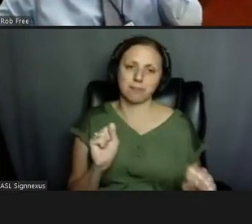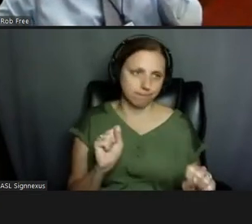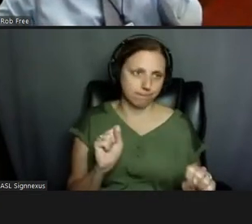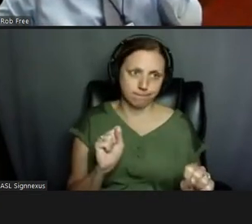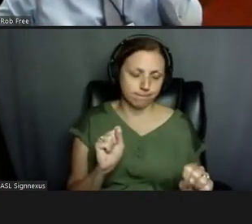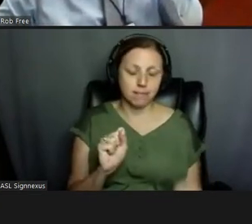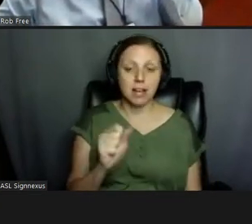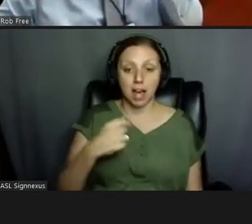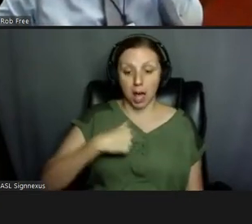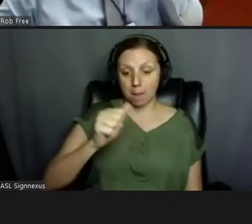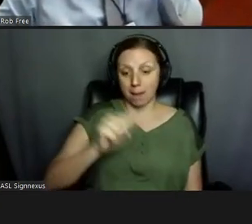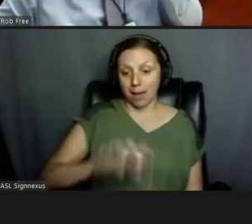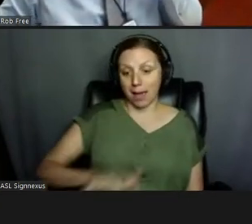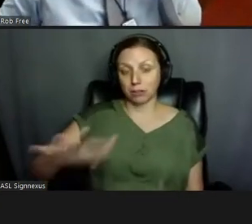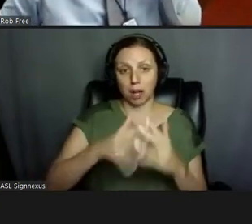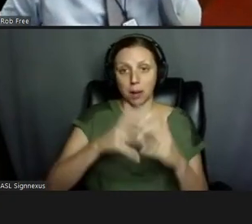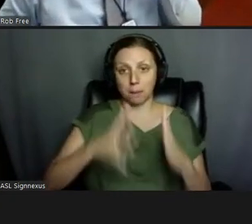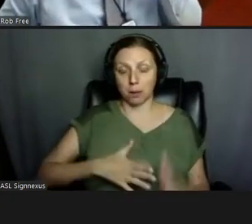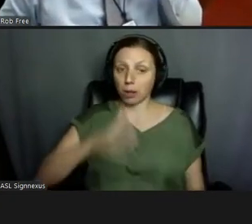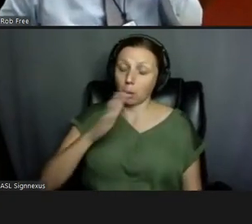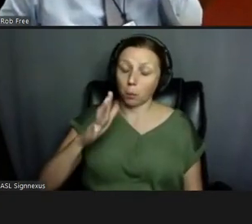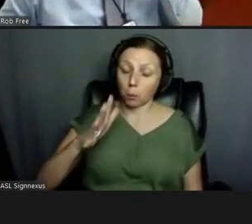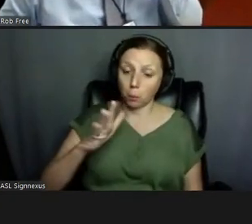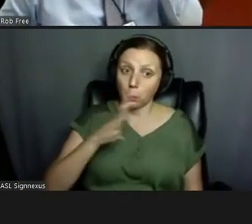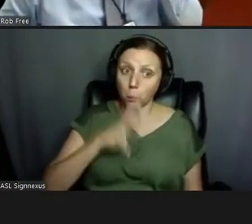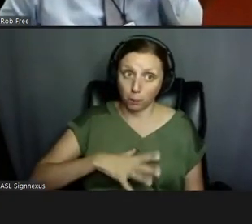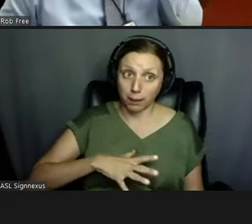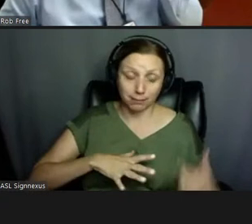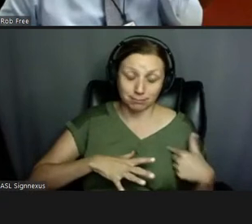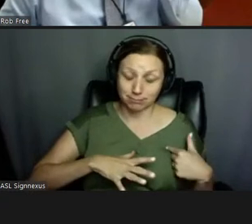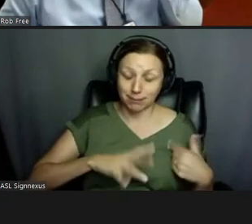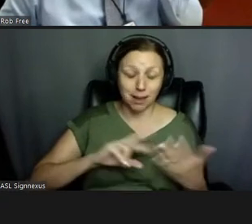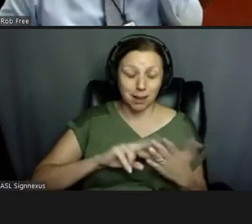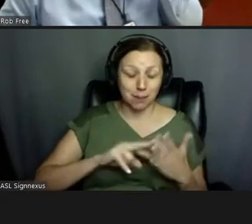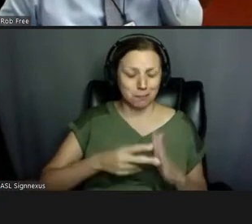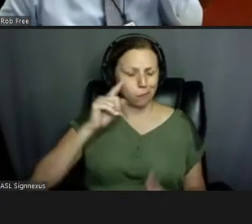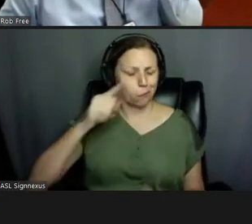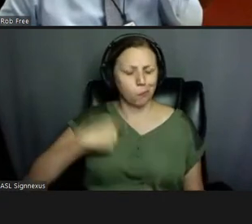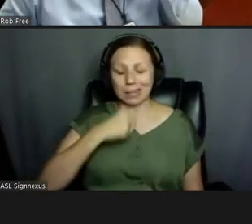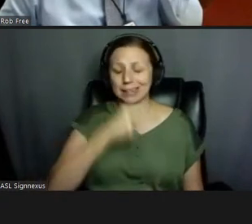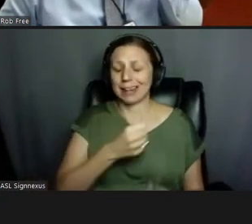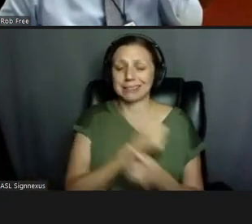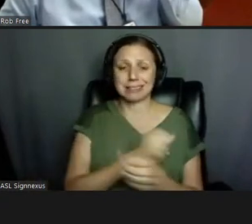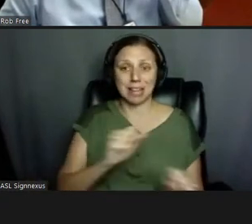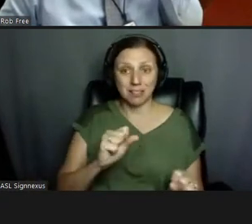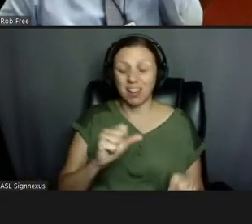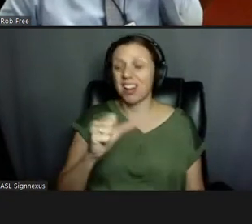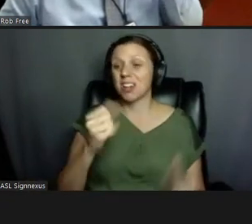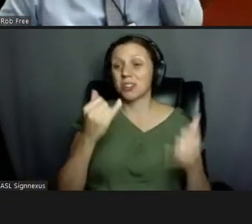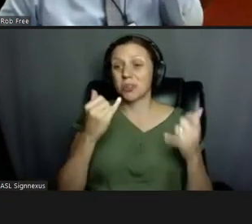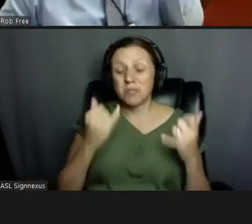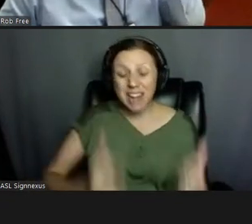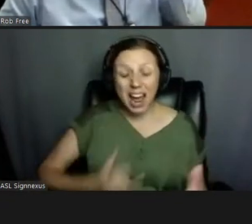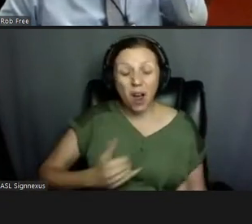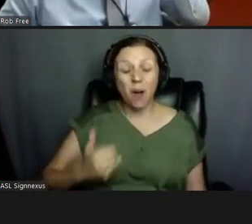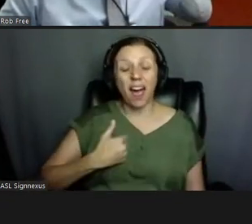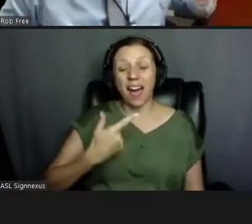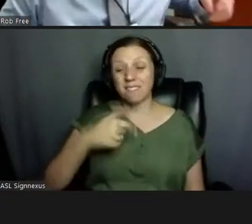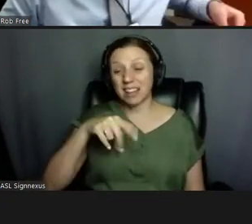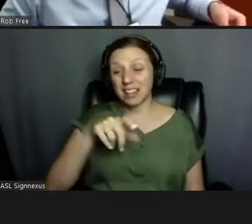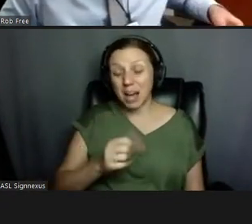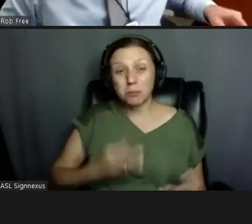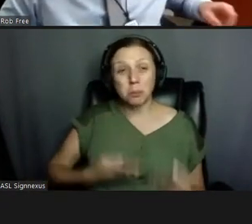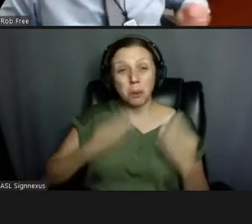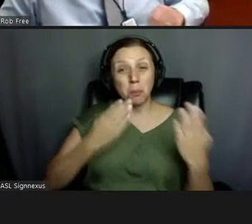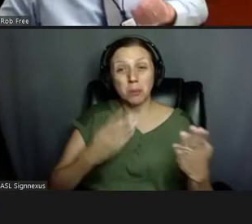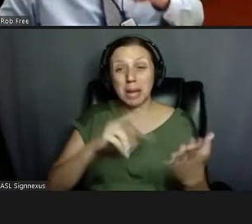Asian American woman, it really is not safe. And to now have the gaps as proposed on the new line, that means that now I have to take